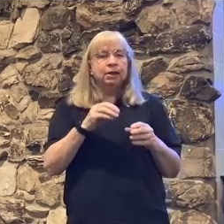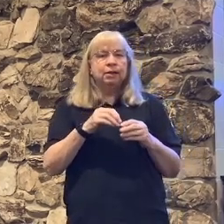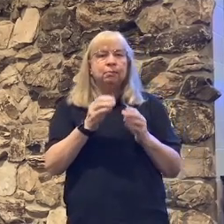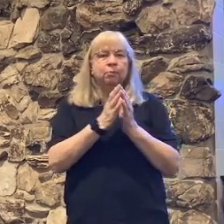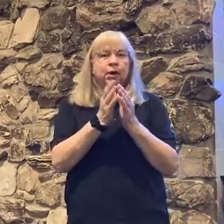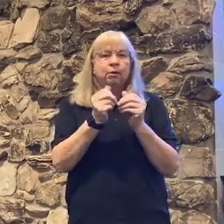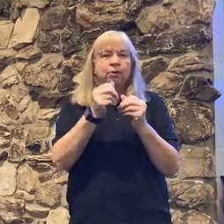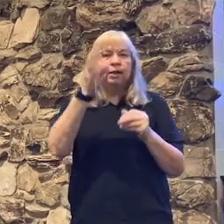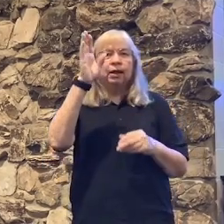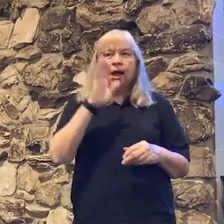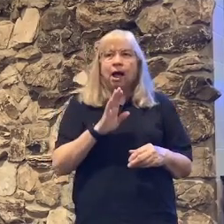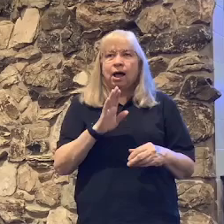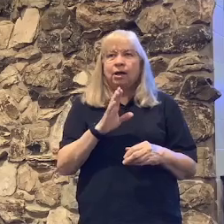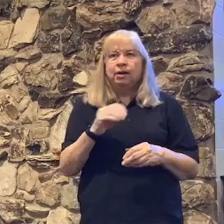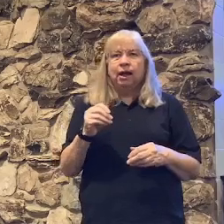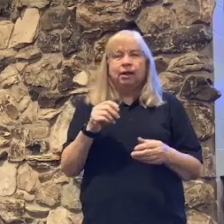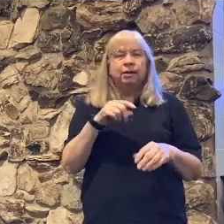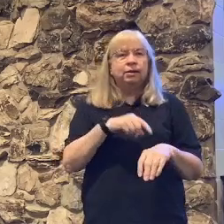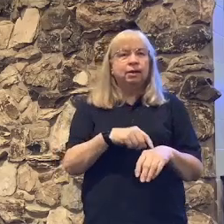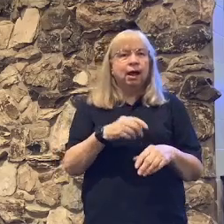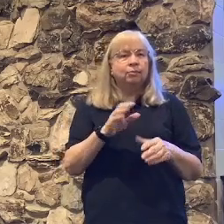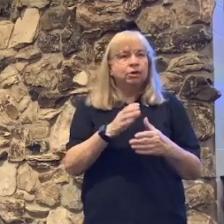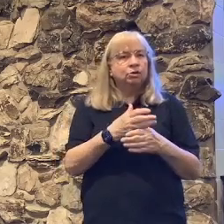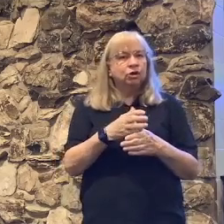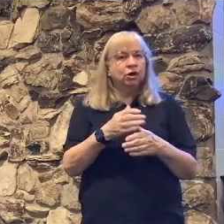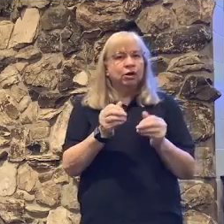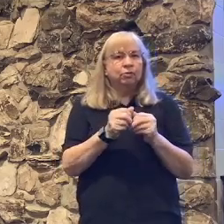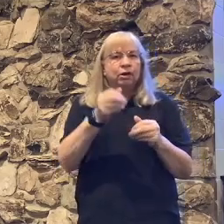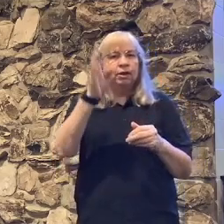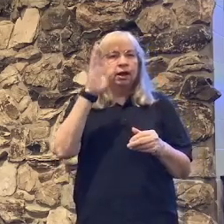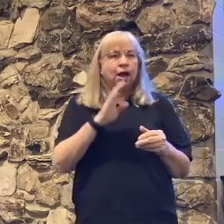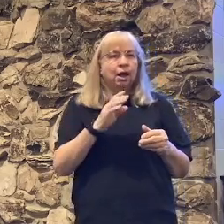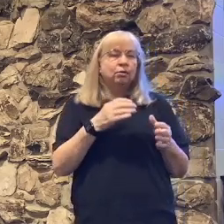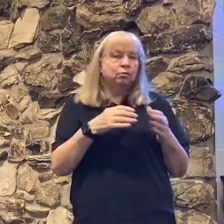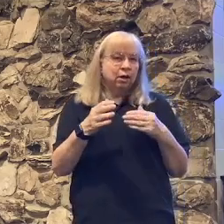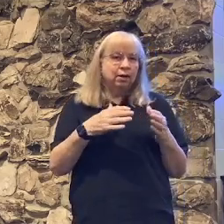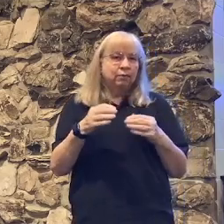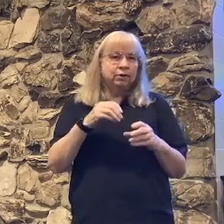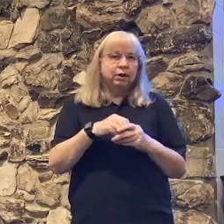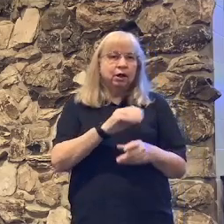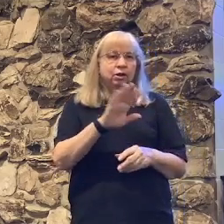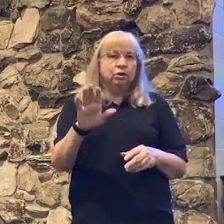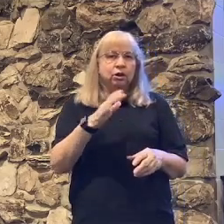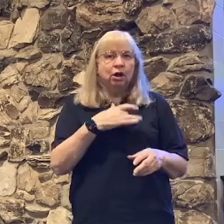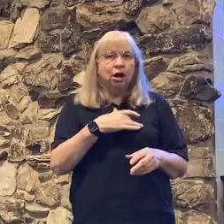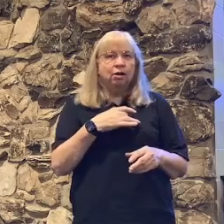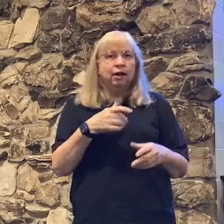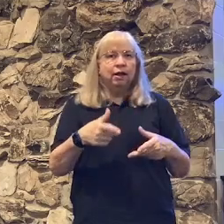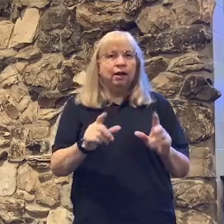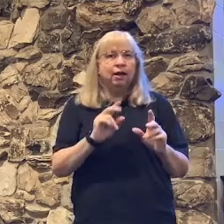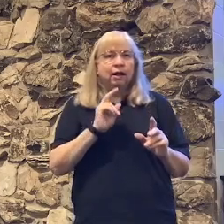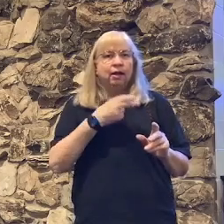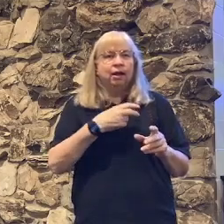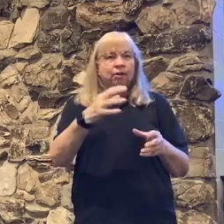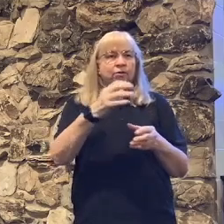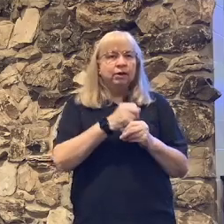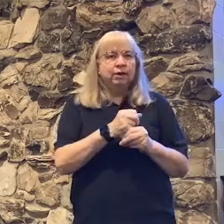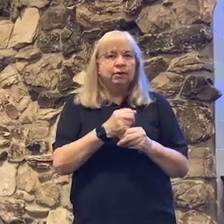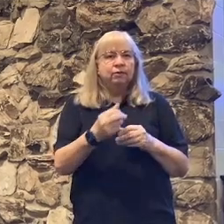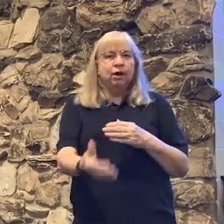is your time of just sharing with God whatever it is that's in your heart. Let us receive our morning offering.